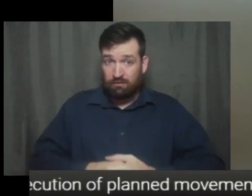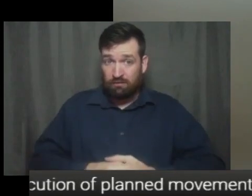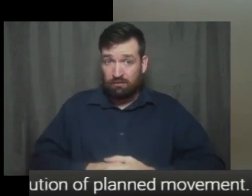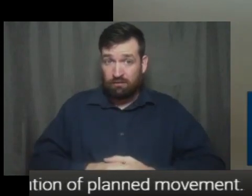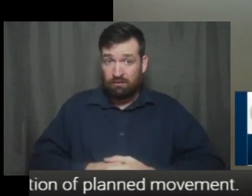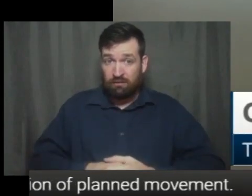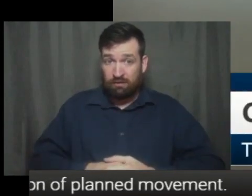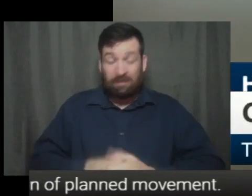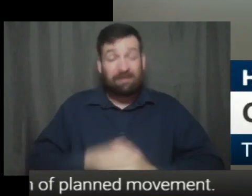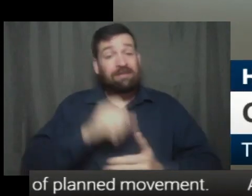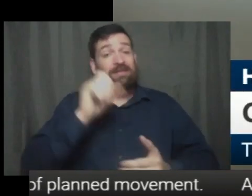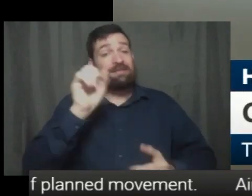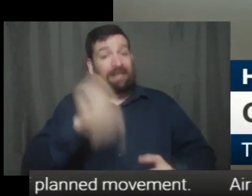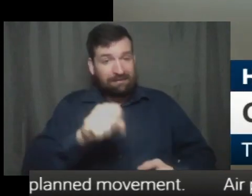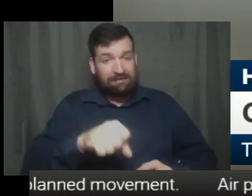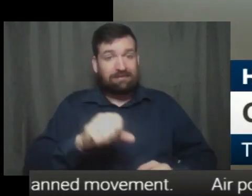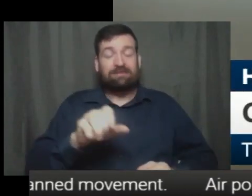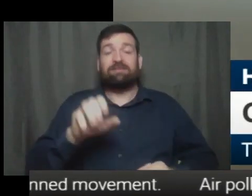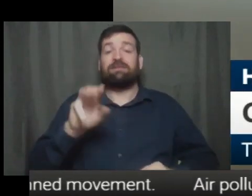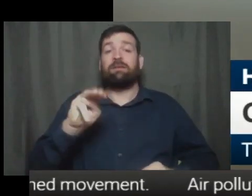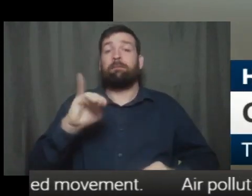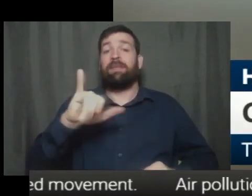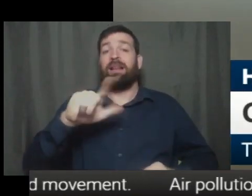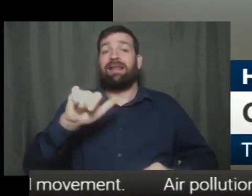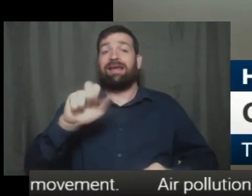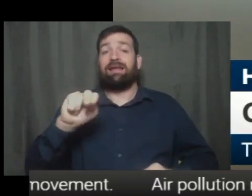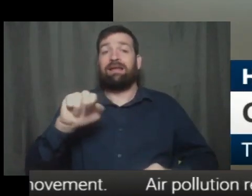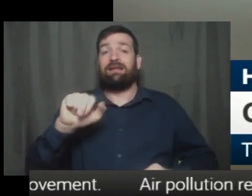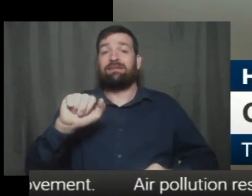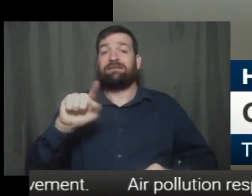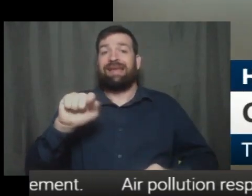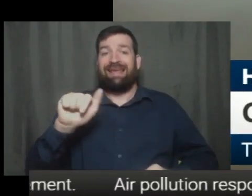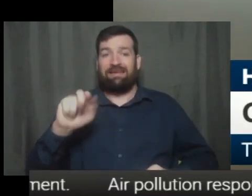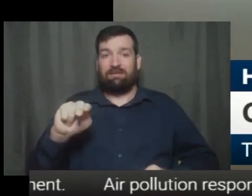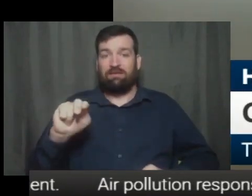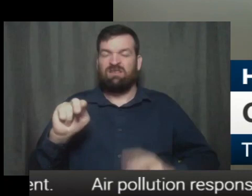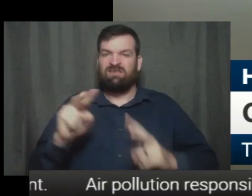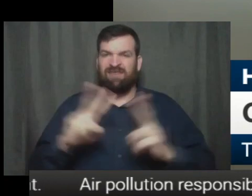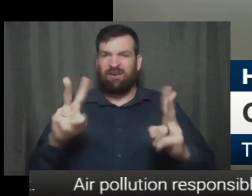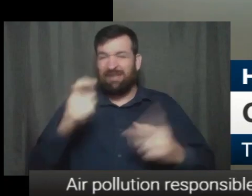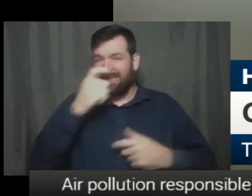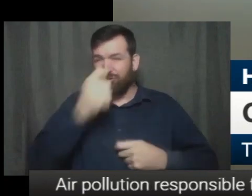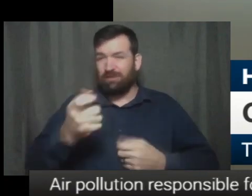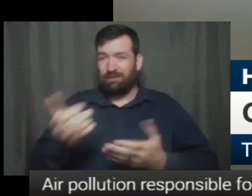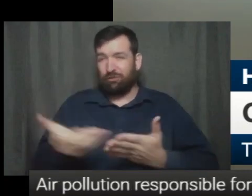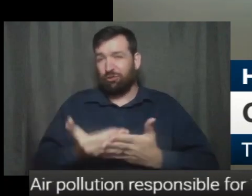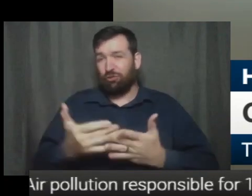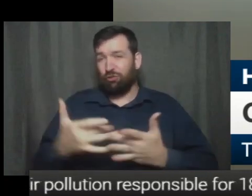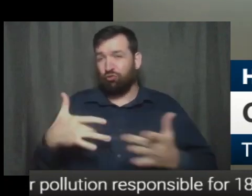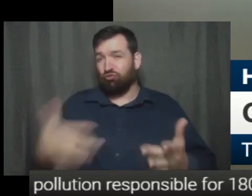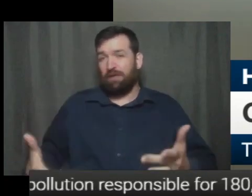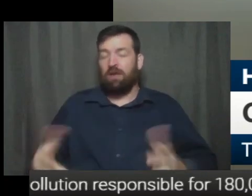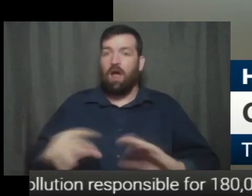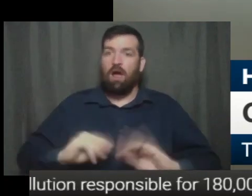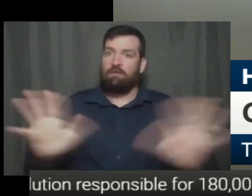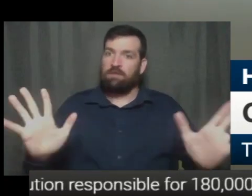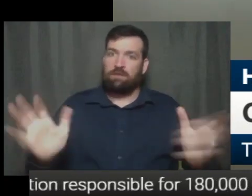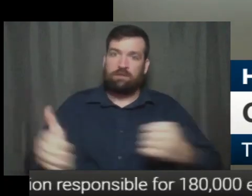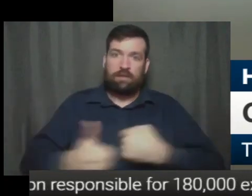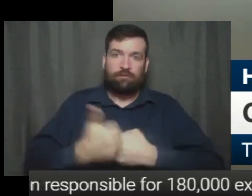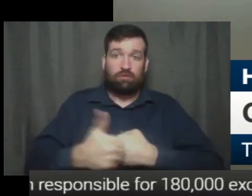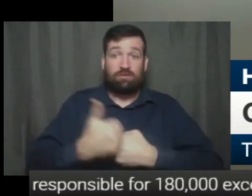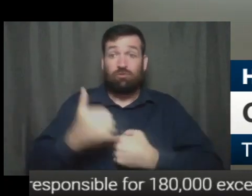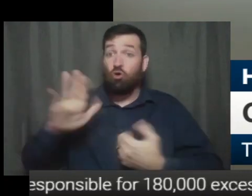Yeah, so melanotan is a very interesting new trend, which is obviously dangerous. And with all trends, you have to